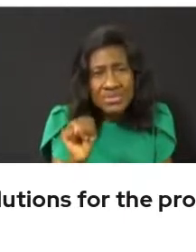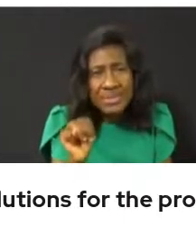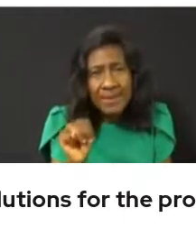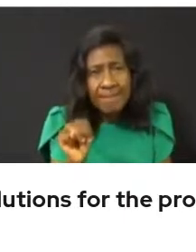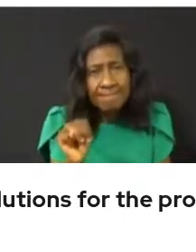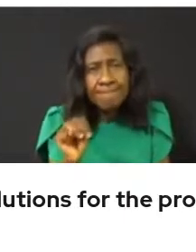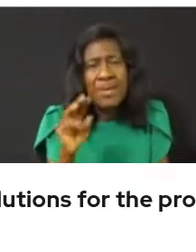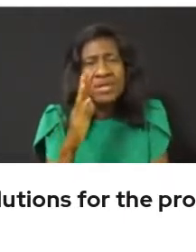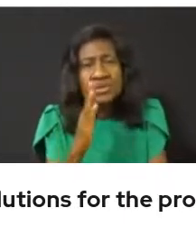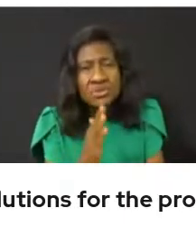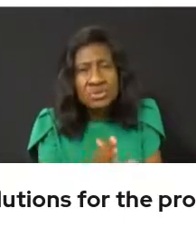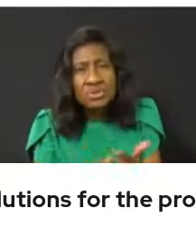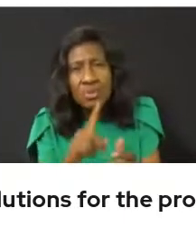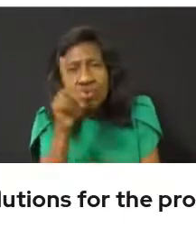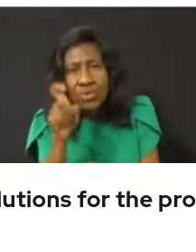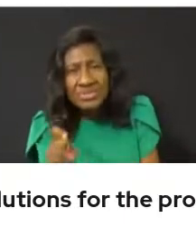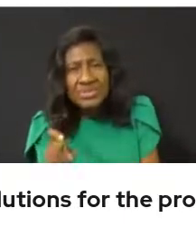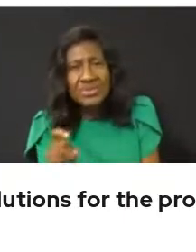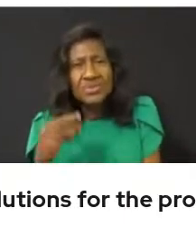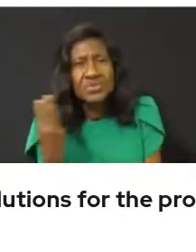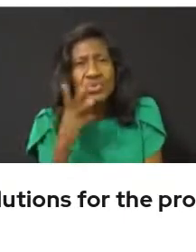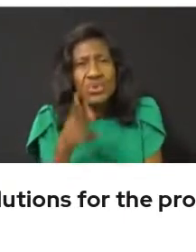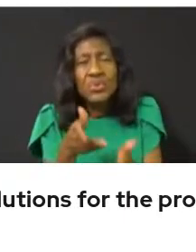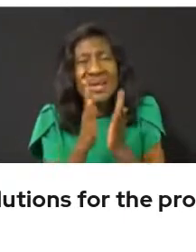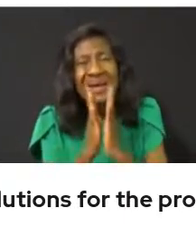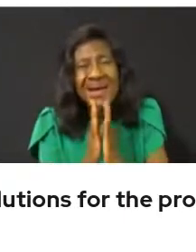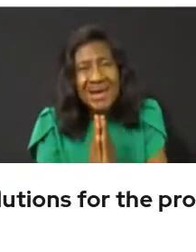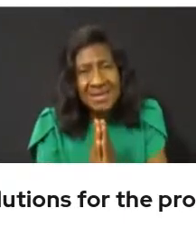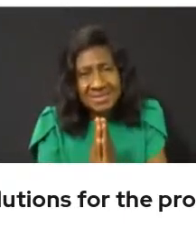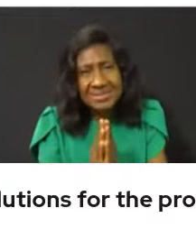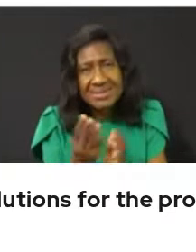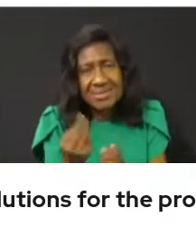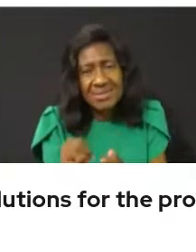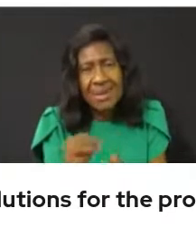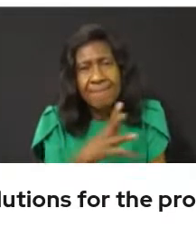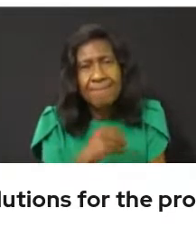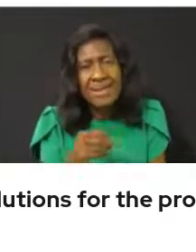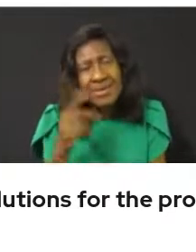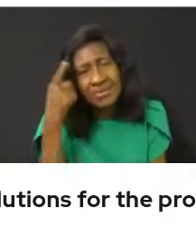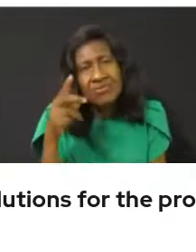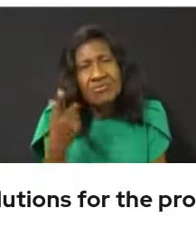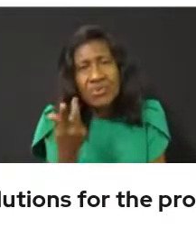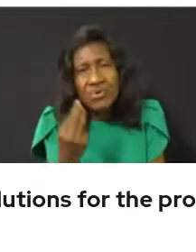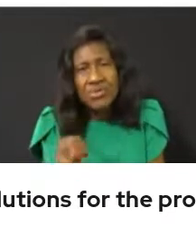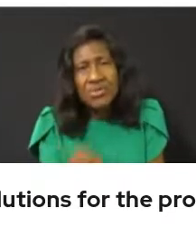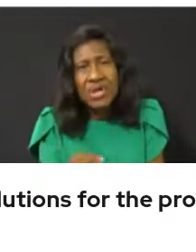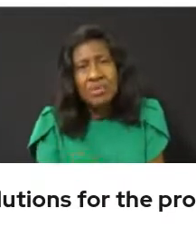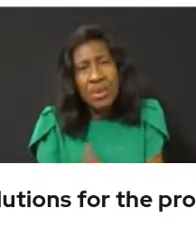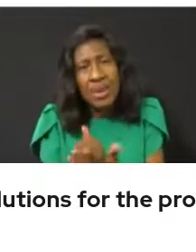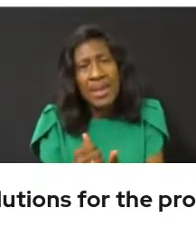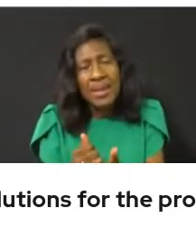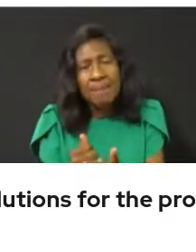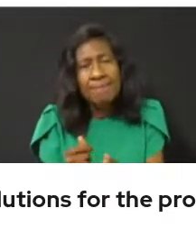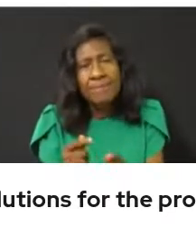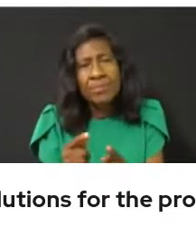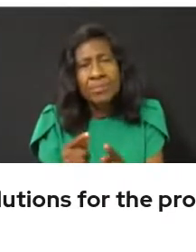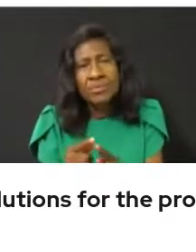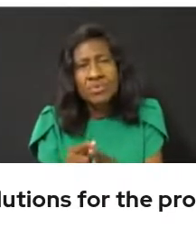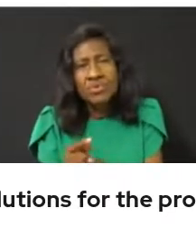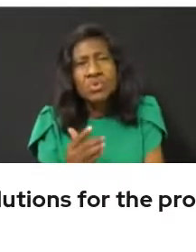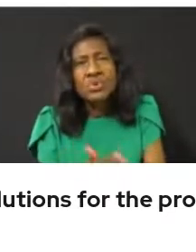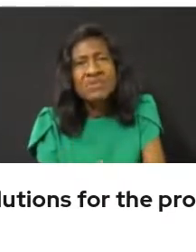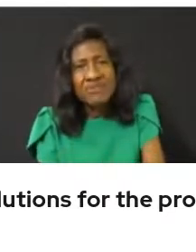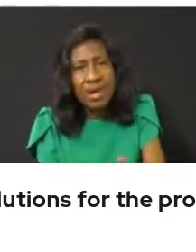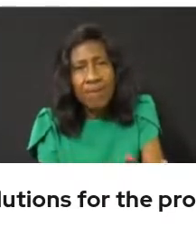the questions we will ask them and help them to develop are, in a hotel, what happens if